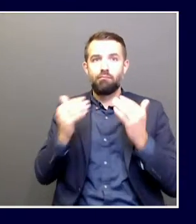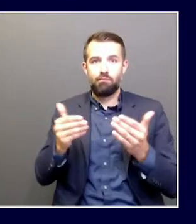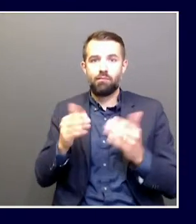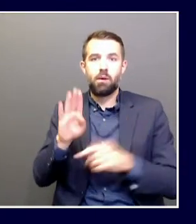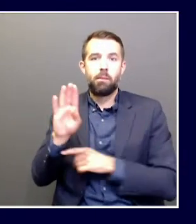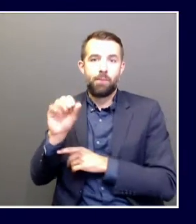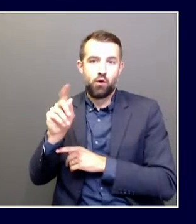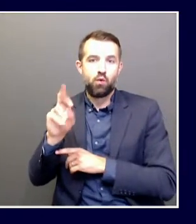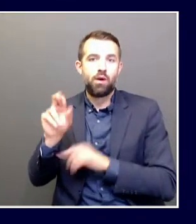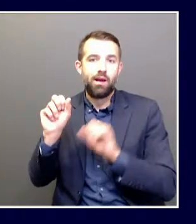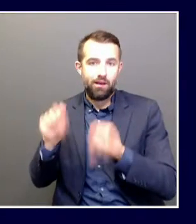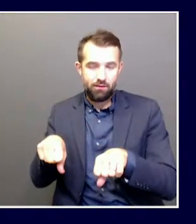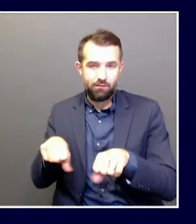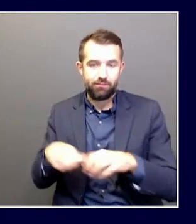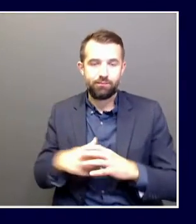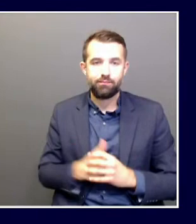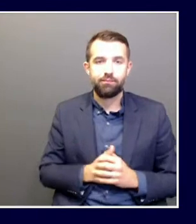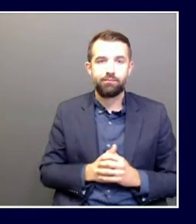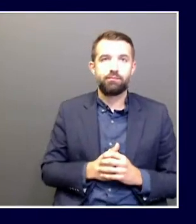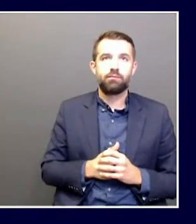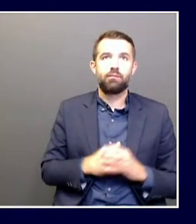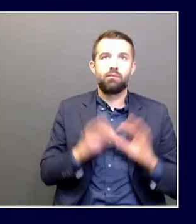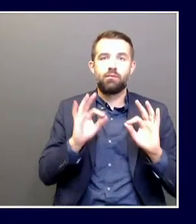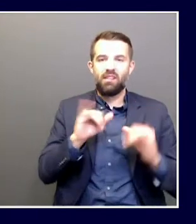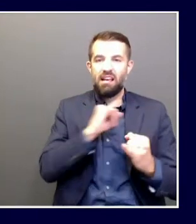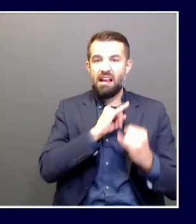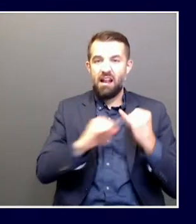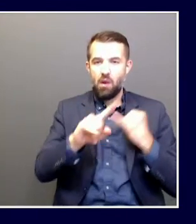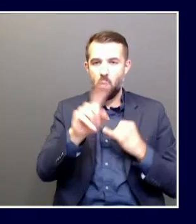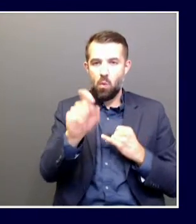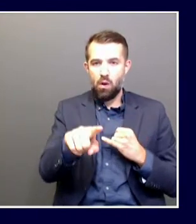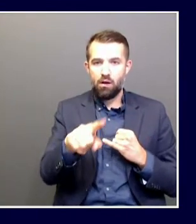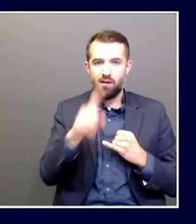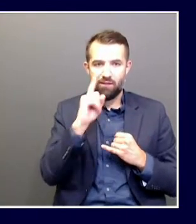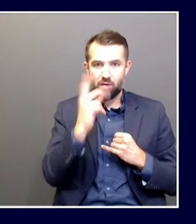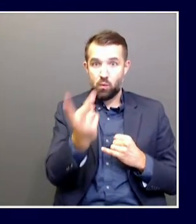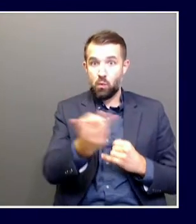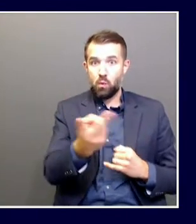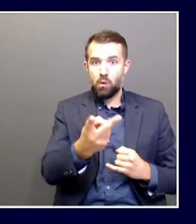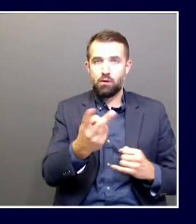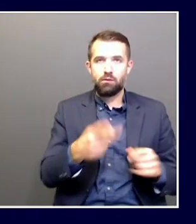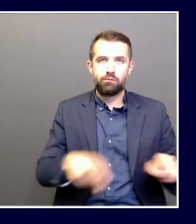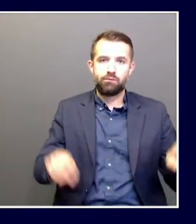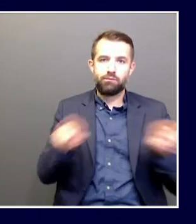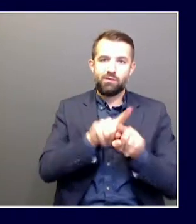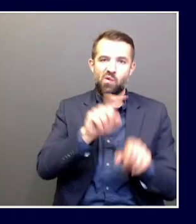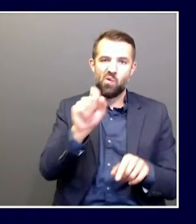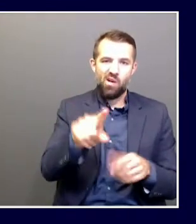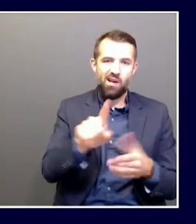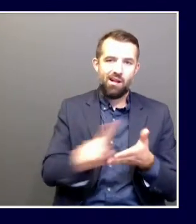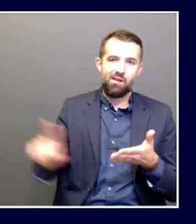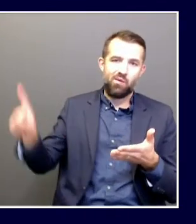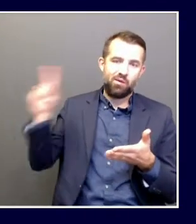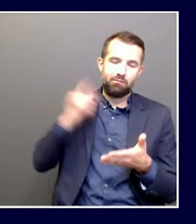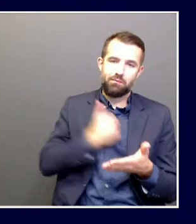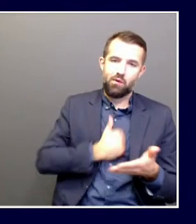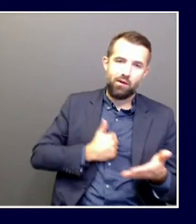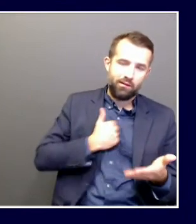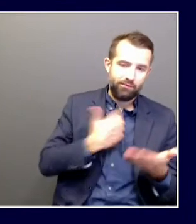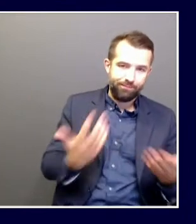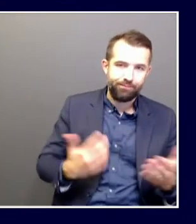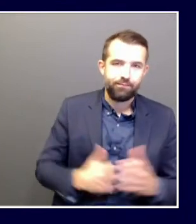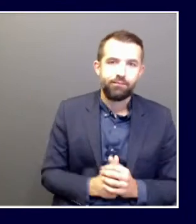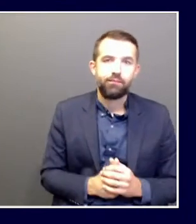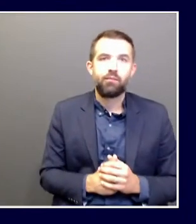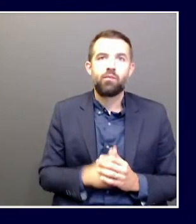is for the both of you. And Dr. Shah, I know I asked you this last week. I asked about the most common piece of misinformation that